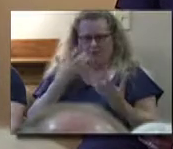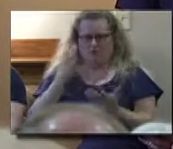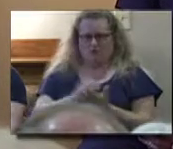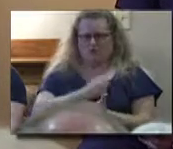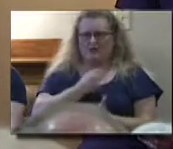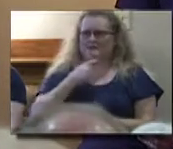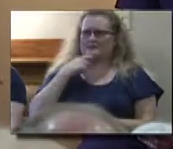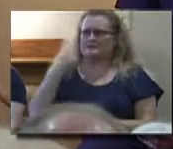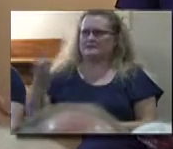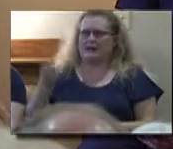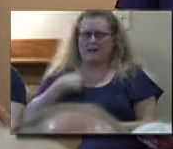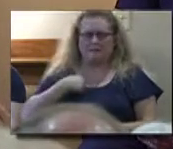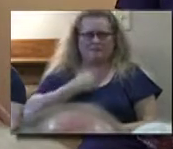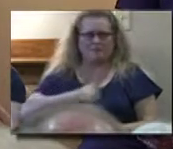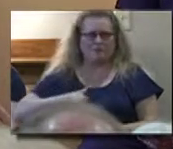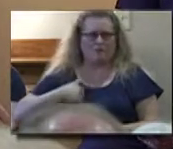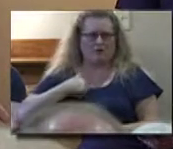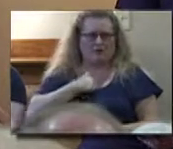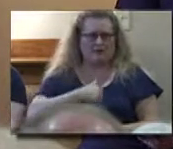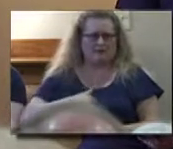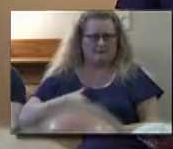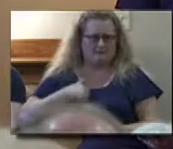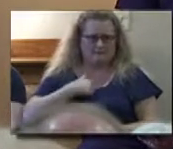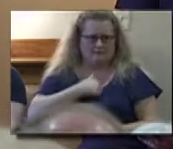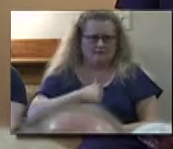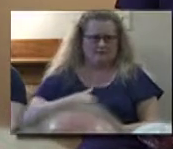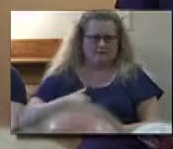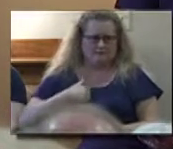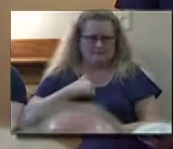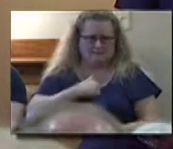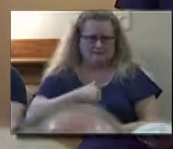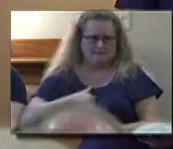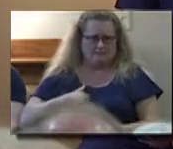to say, I'm sorry.